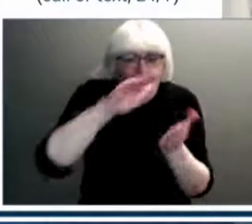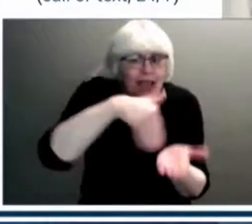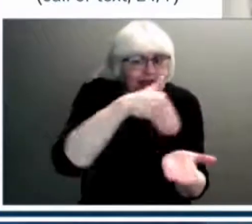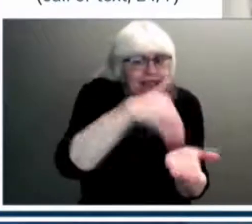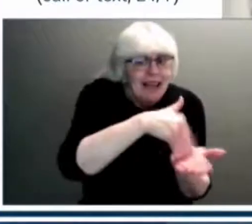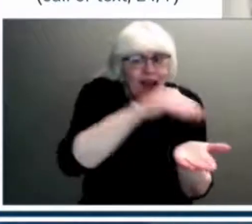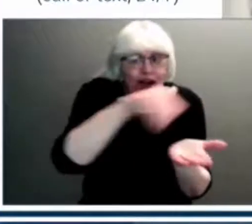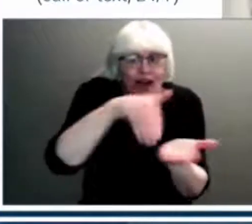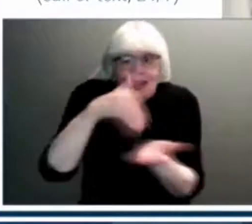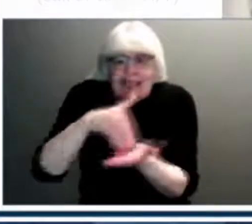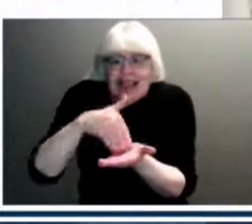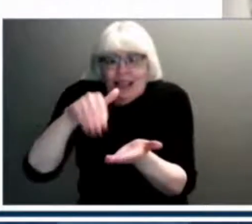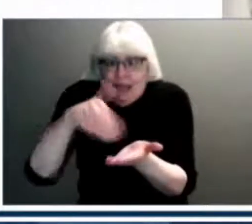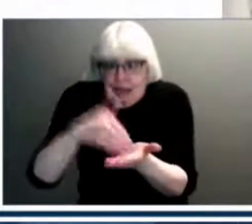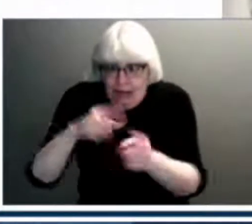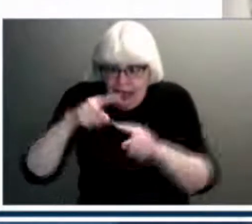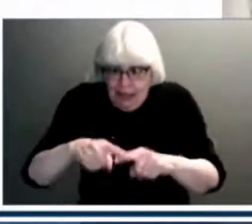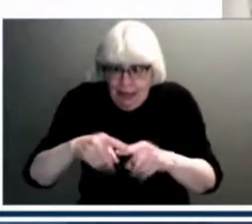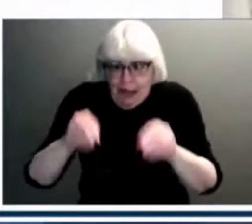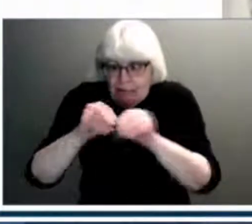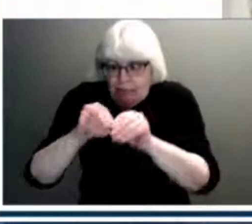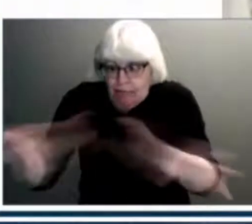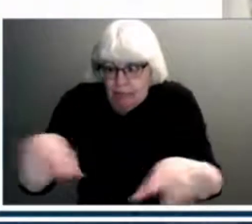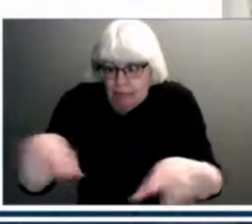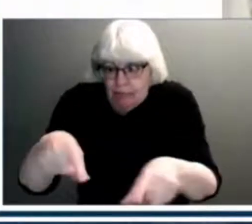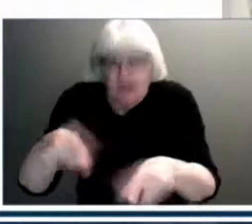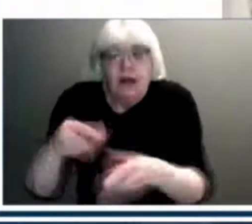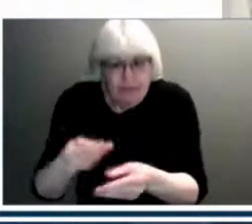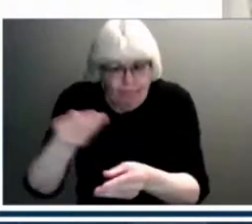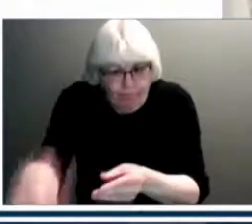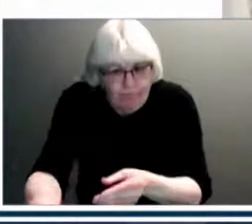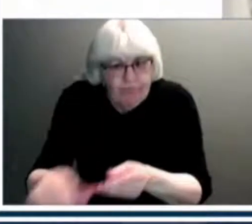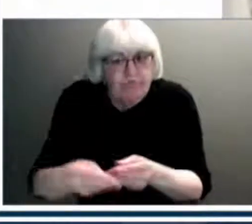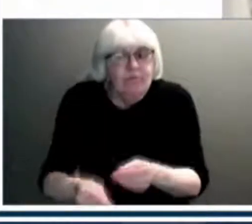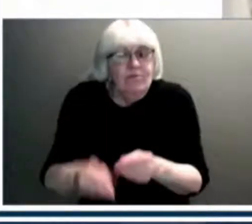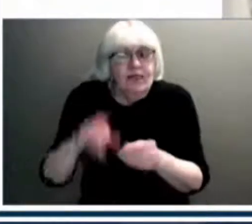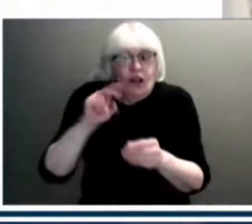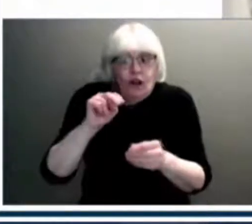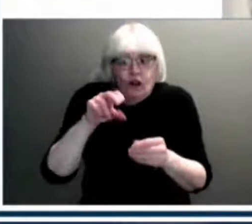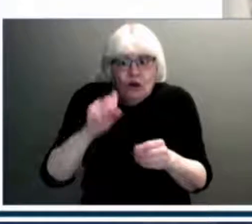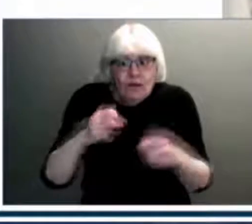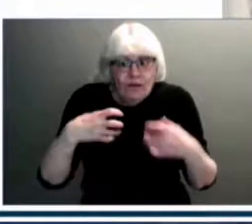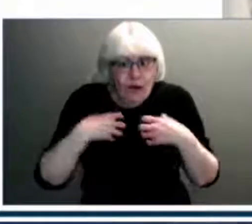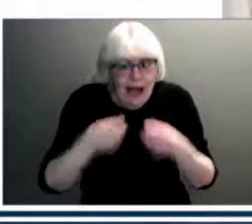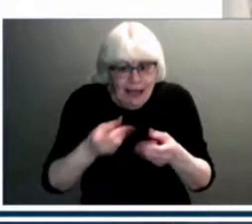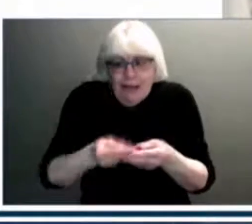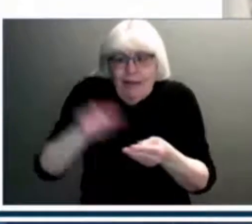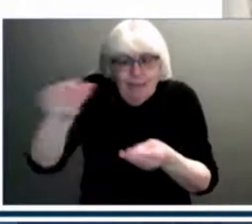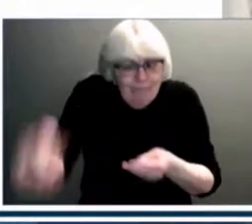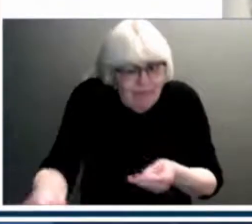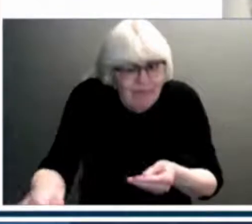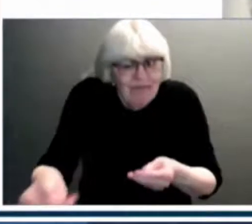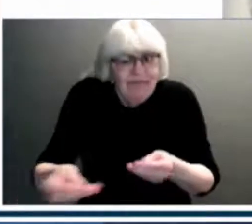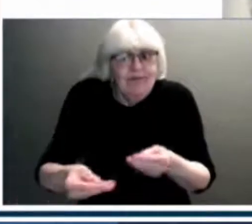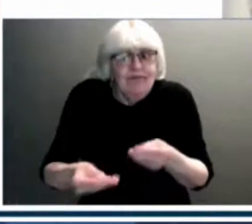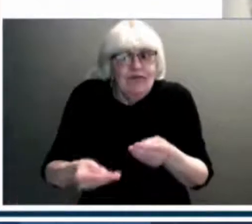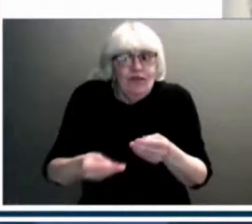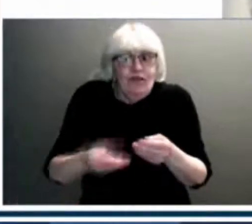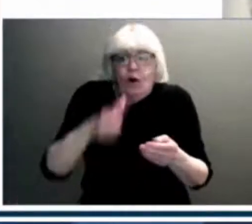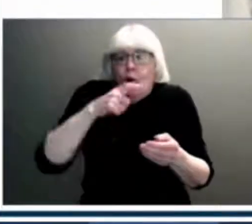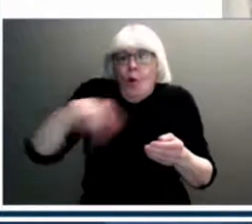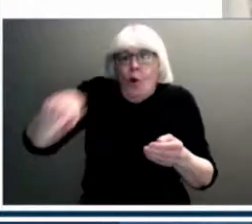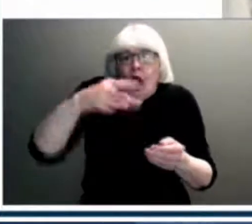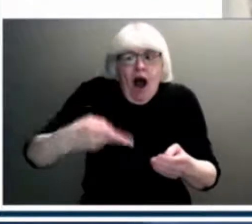Health workplaces, other high-risk areas, and a community stream. So we wish there were more